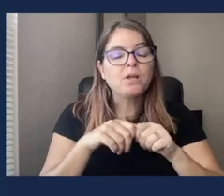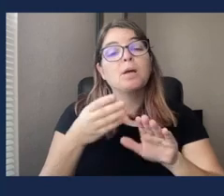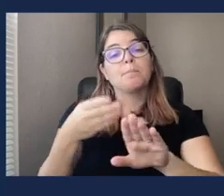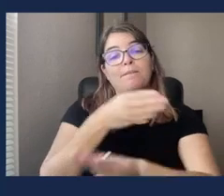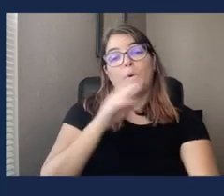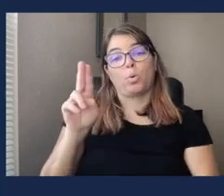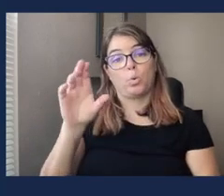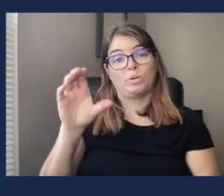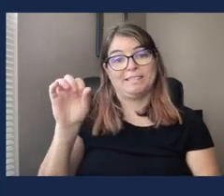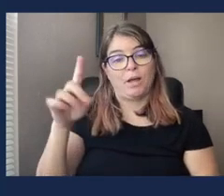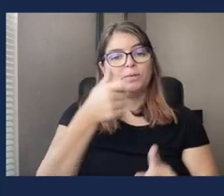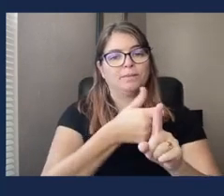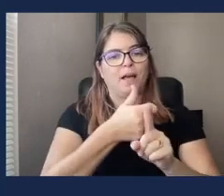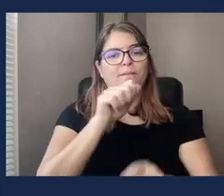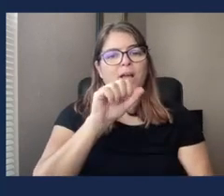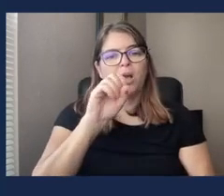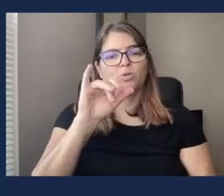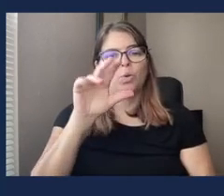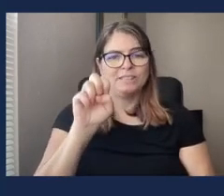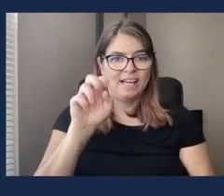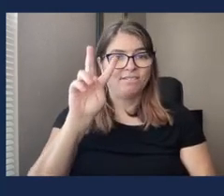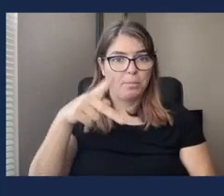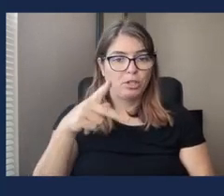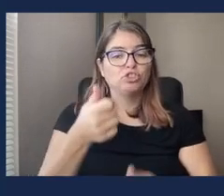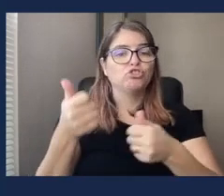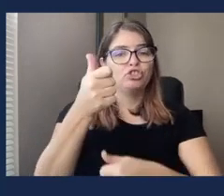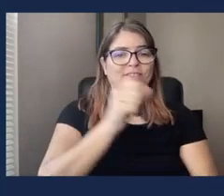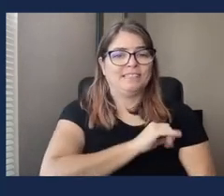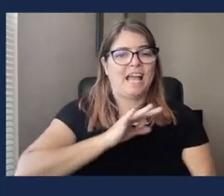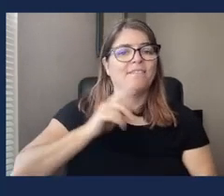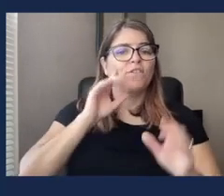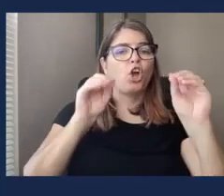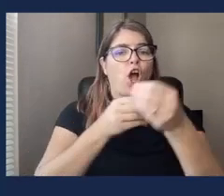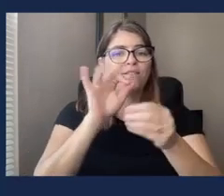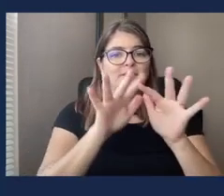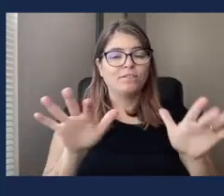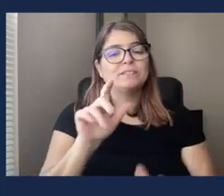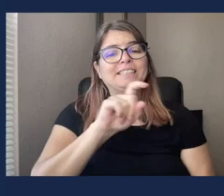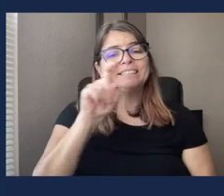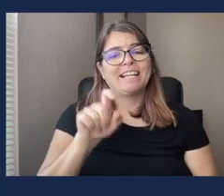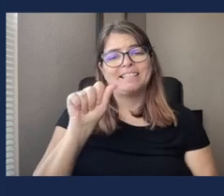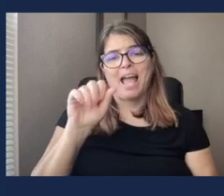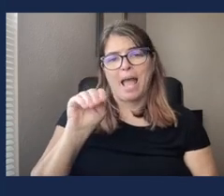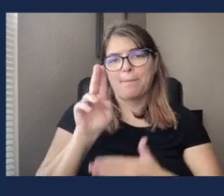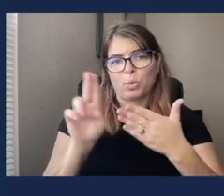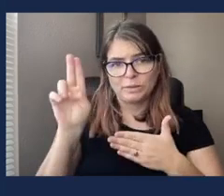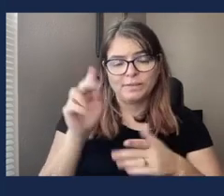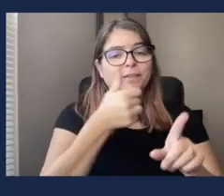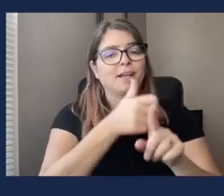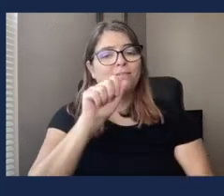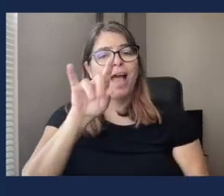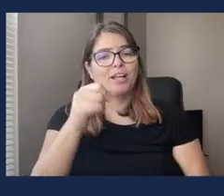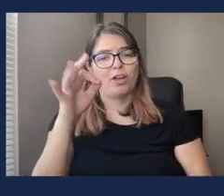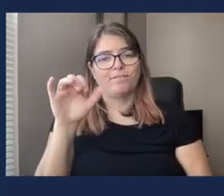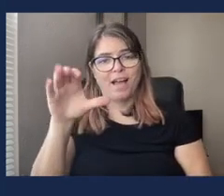she served as the Associate Vice President and Chief of Staff for the Office of Diversity at Texas A&M University, and served as adjunct faculty in the College